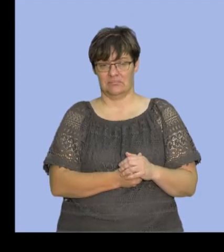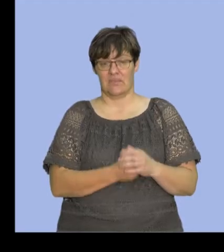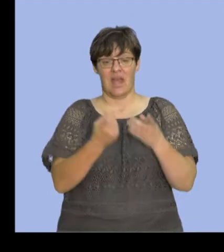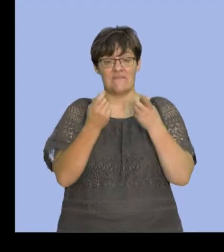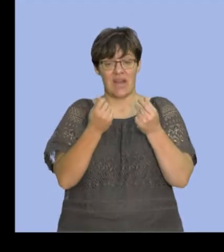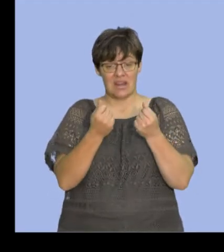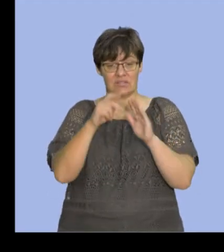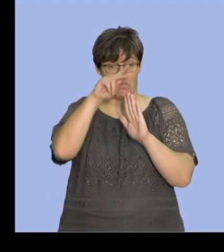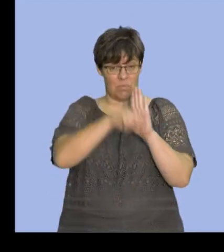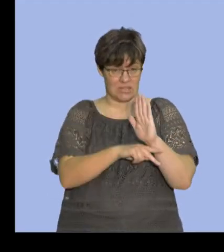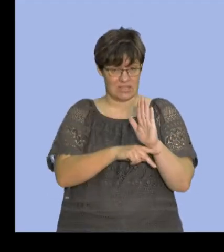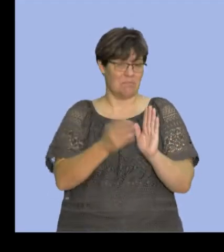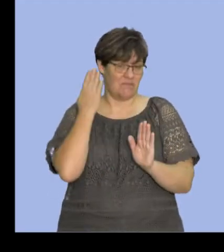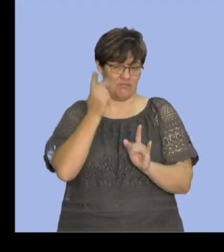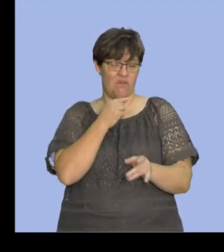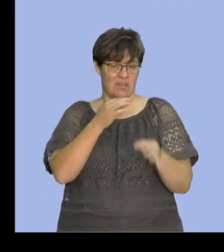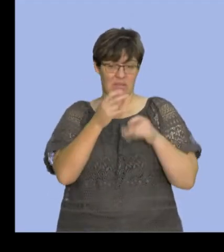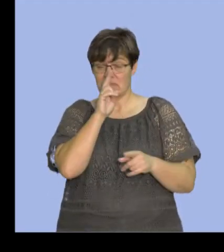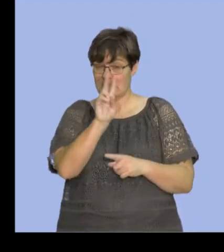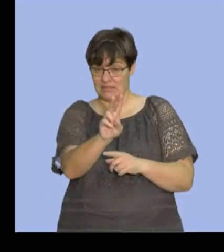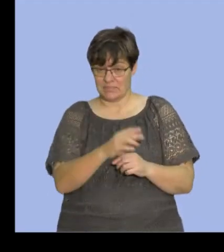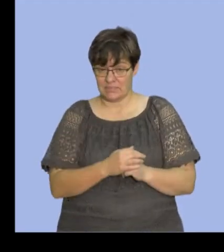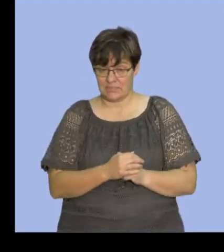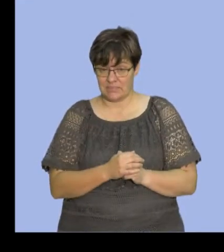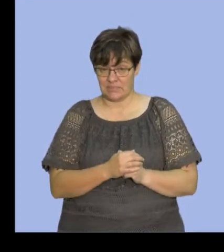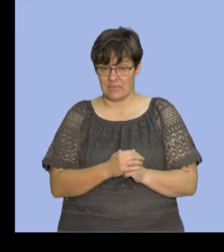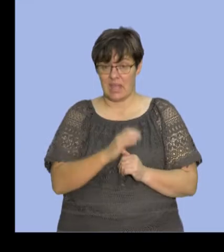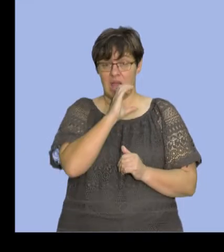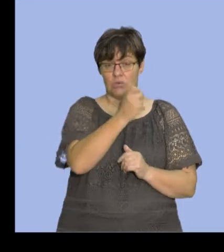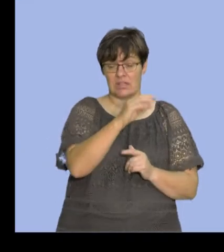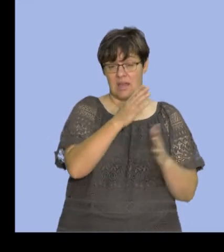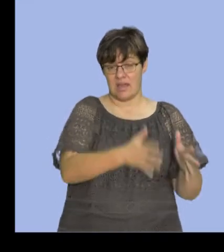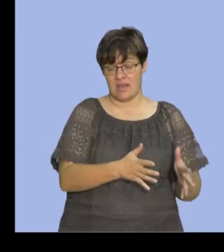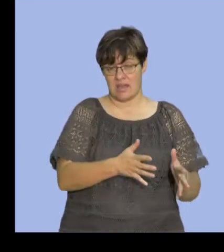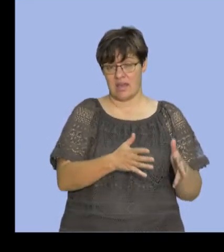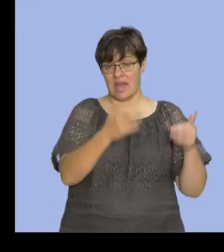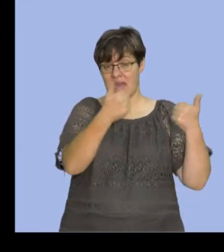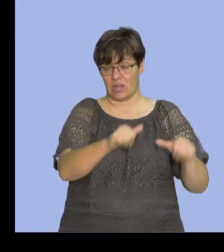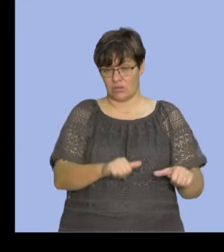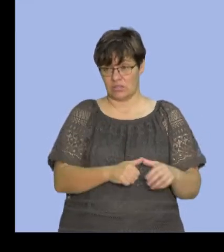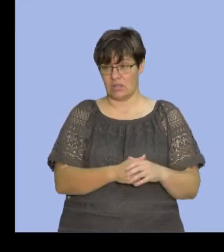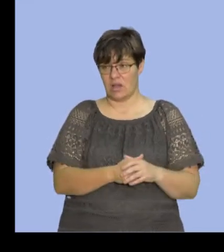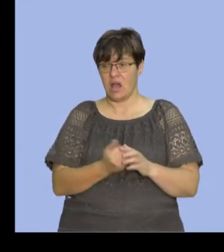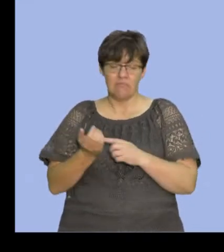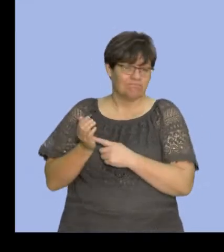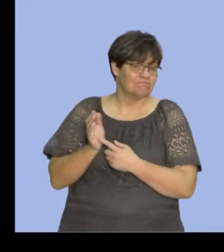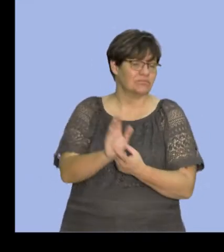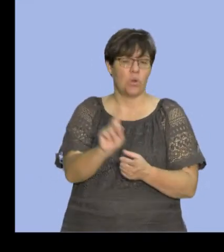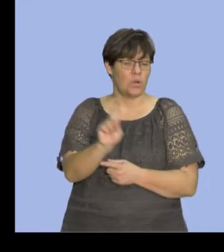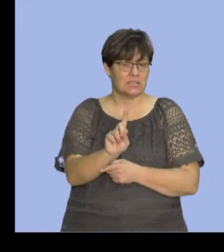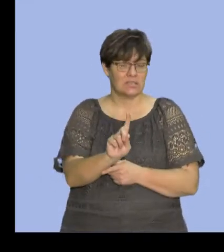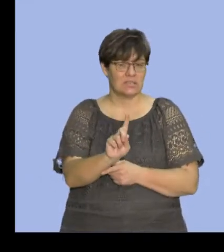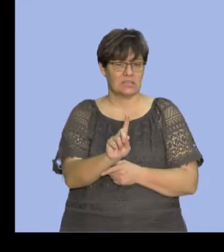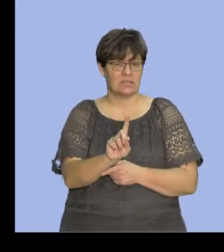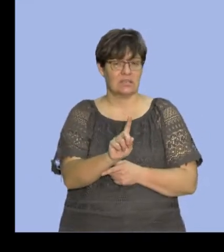financing policy, which I've alluded to already, but watch here. A creditor's account also indicates how